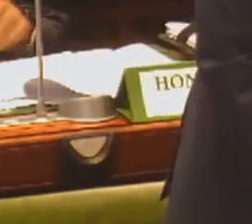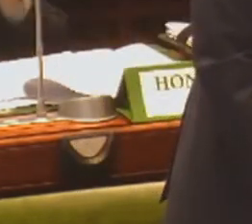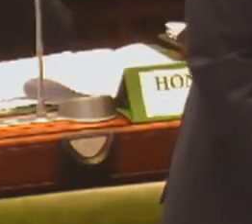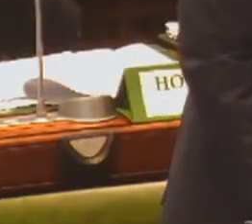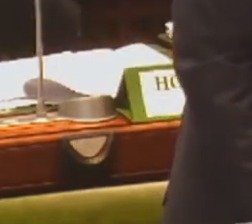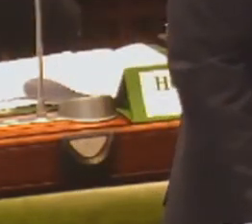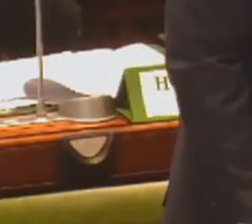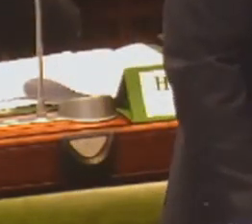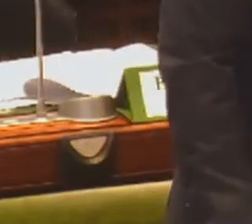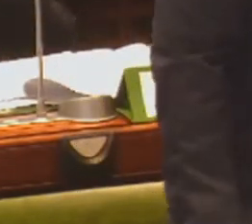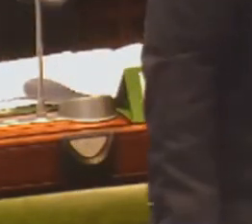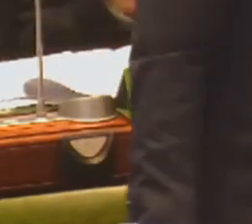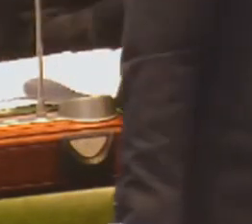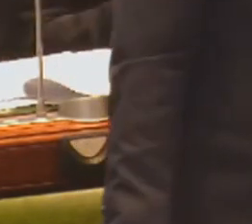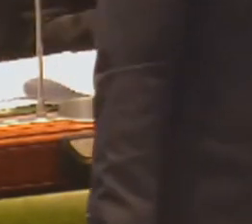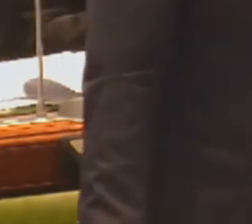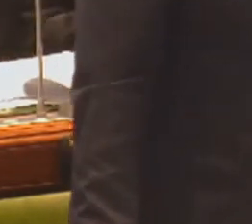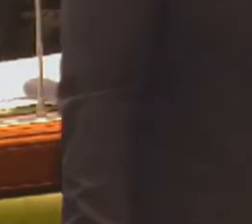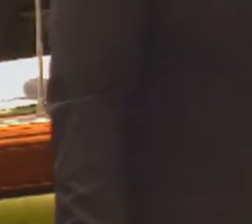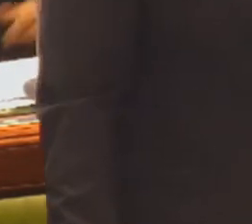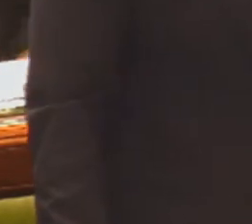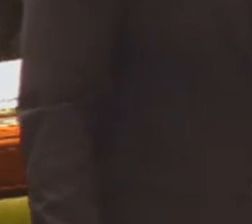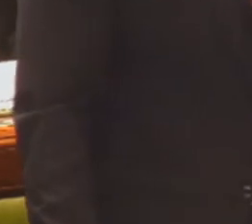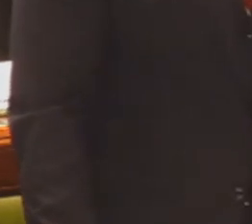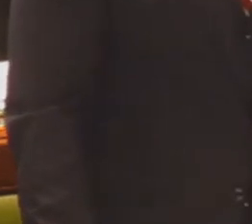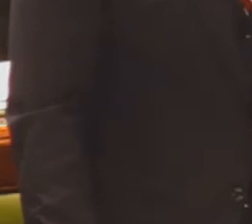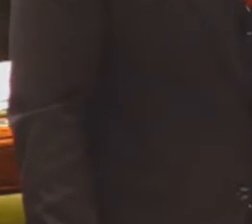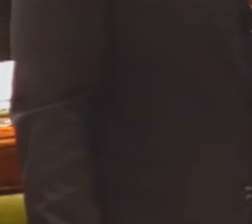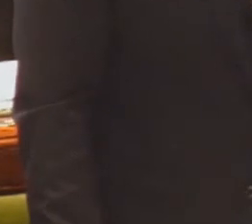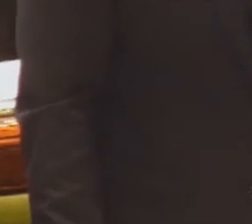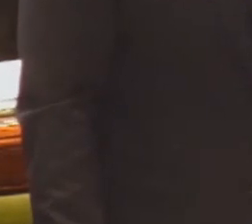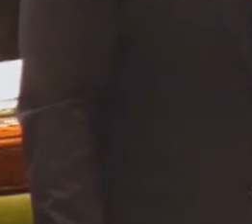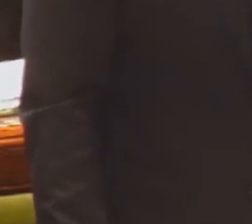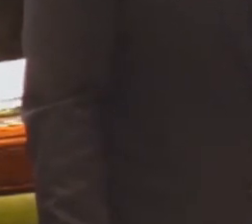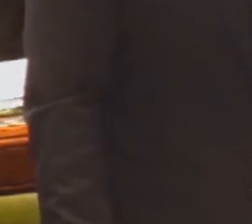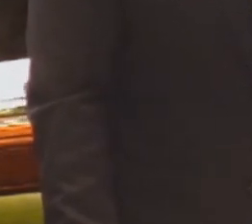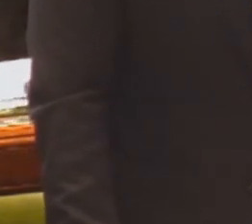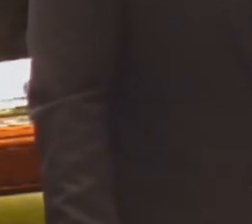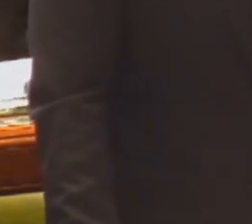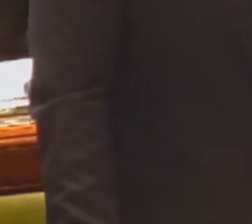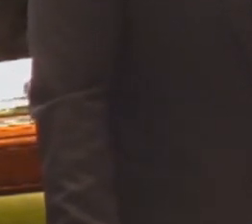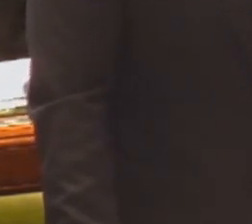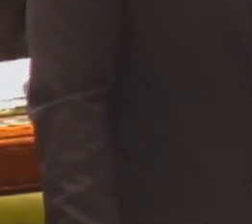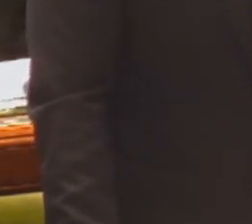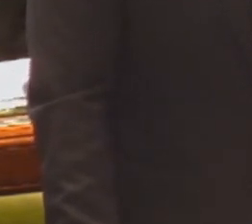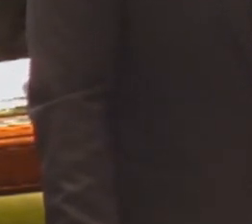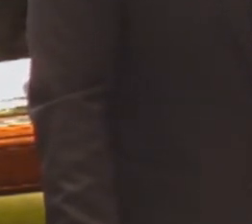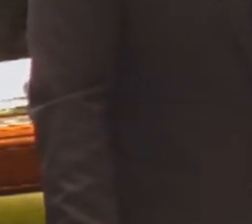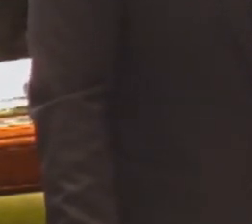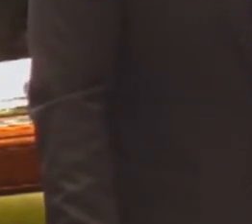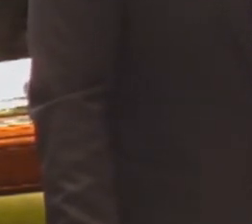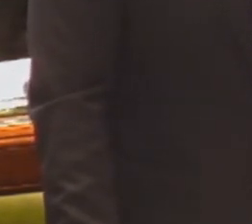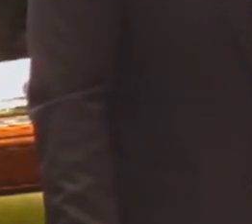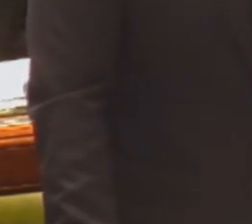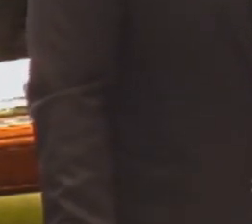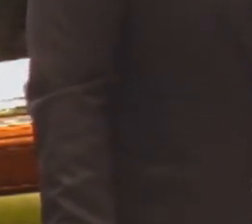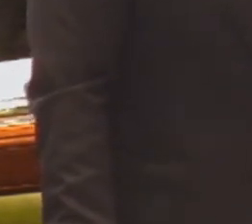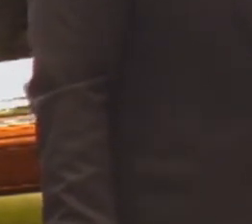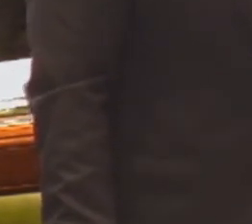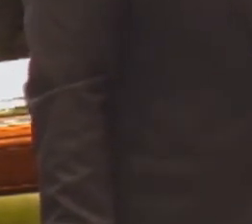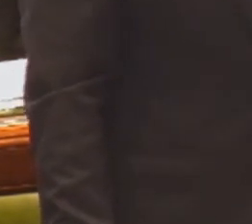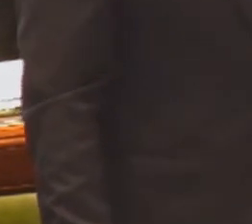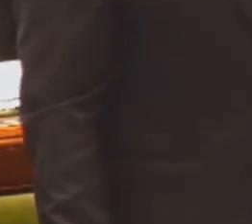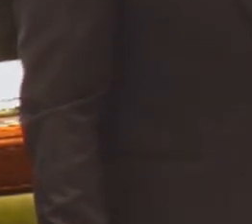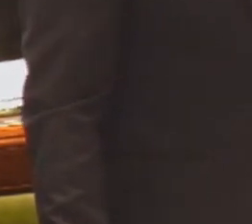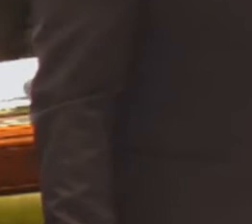the senior official will participate in all FMIS and Ministry of Finance Central requirements, and any breach of these requirements is then seen as a serious breach